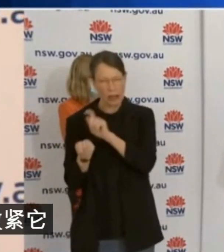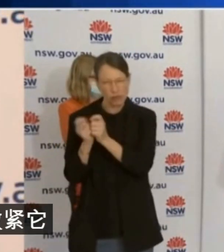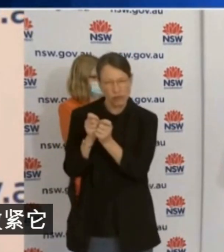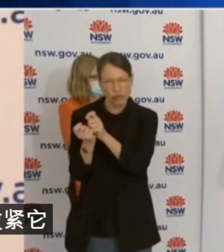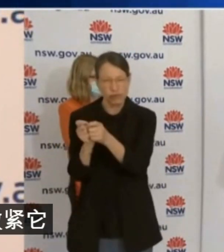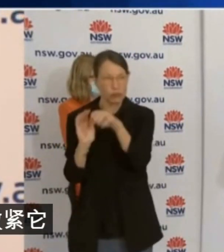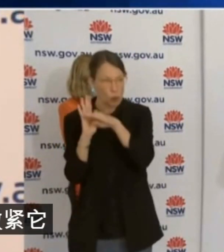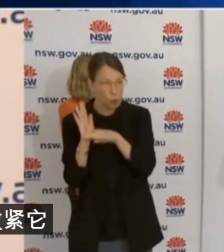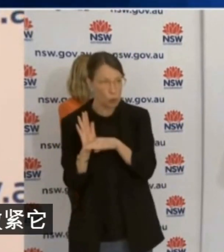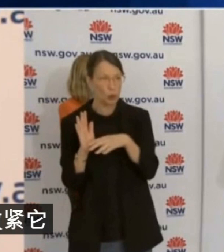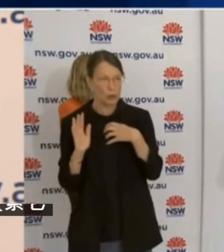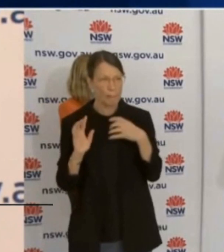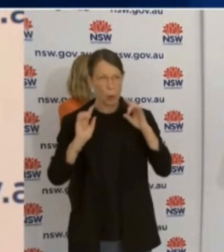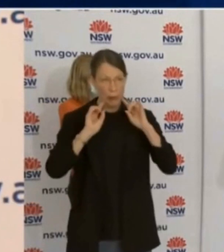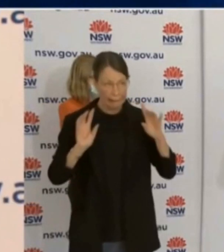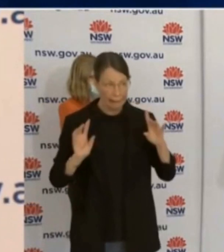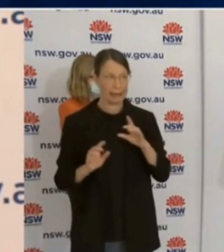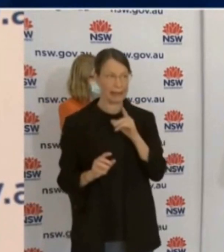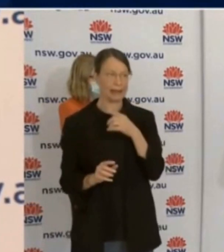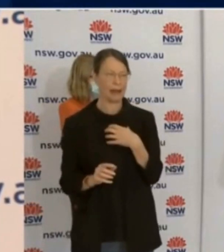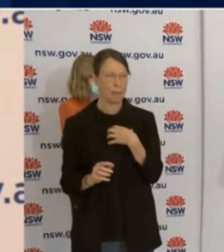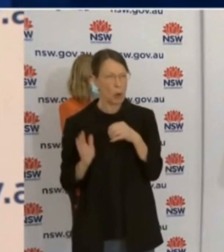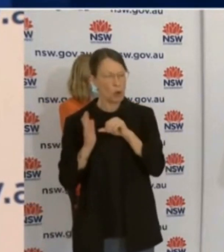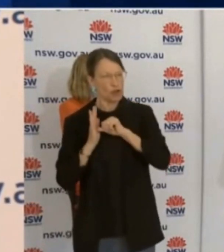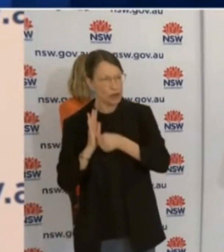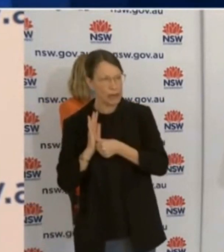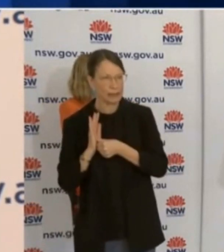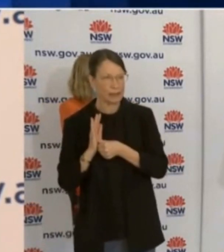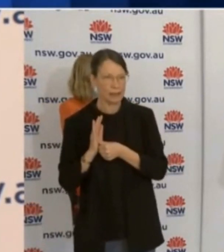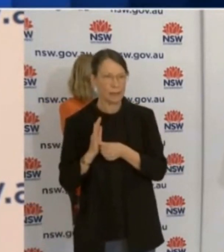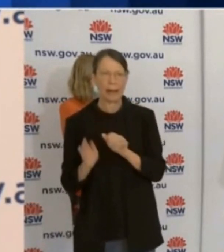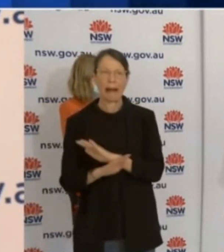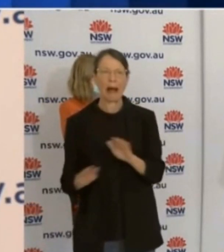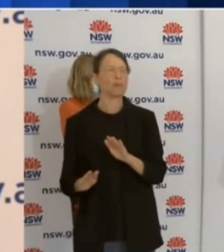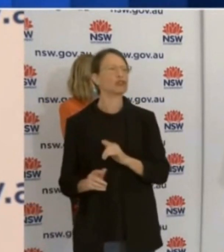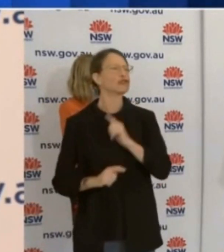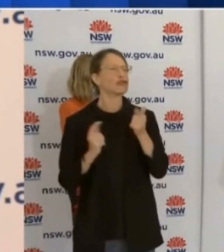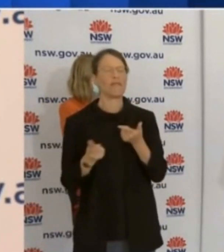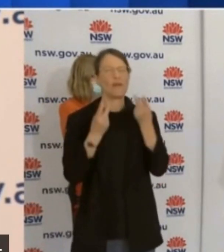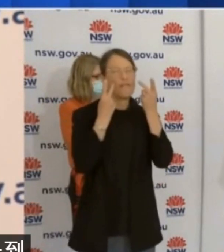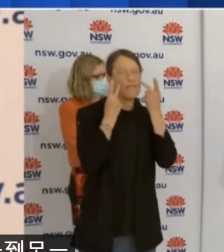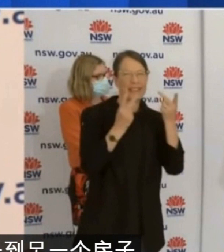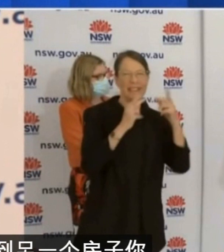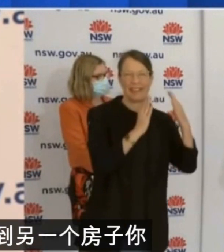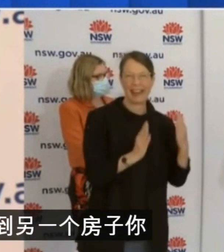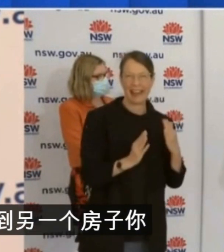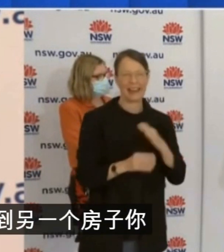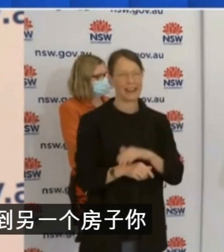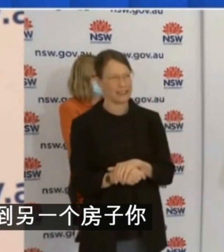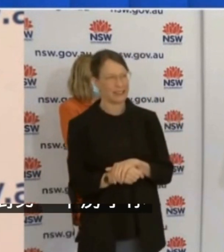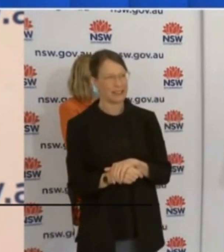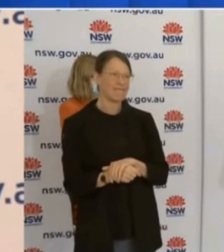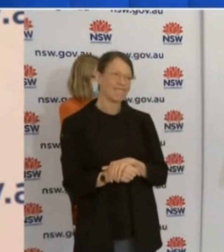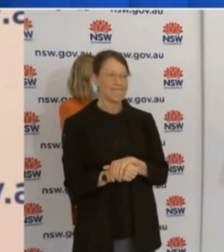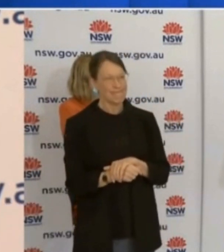possible. Clearly, the rule is now that you shouldn't just travel from one house to another just for the sake of moving to the other house. You should